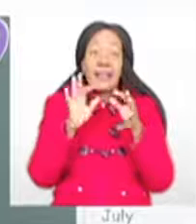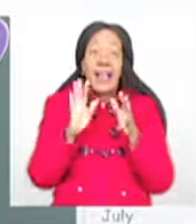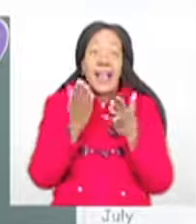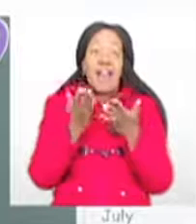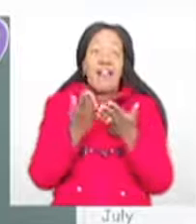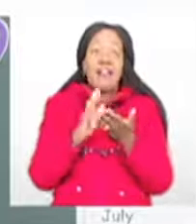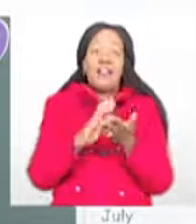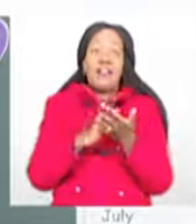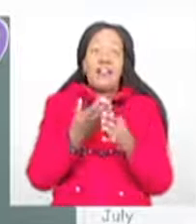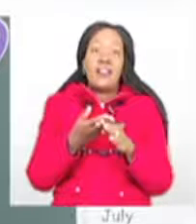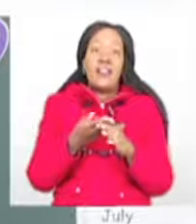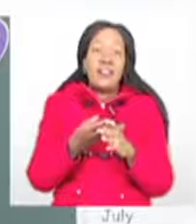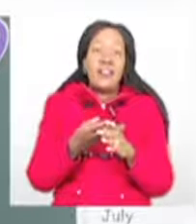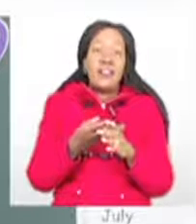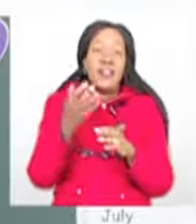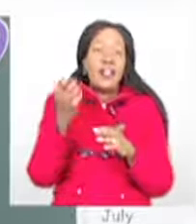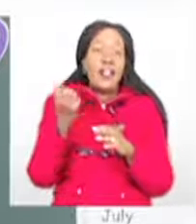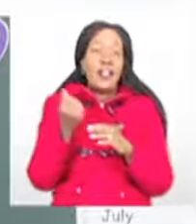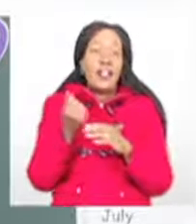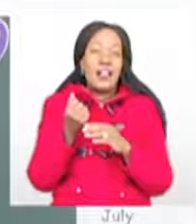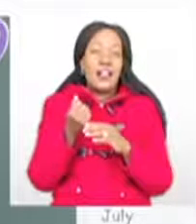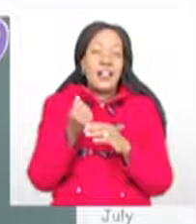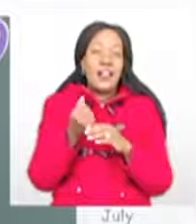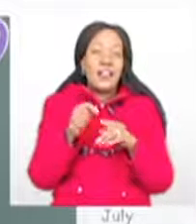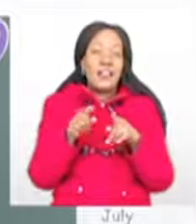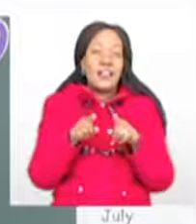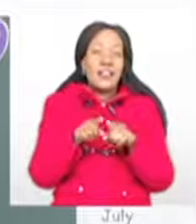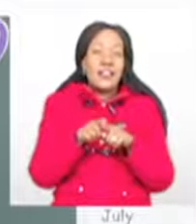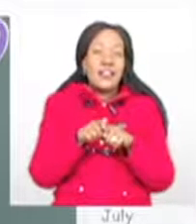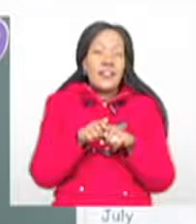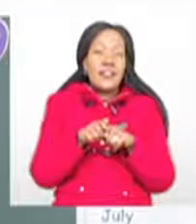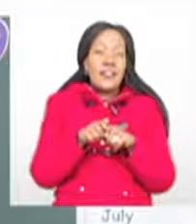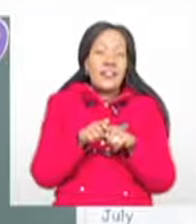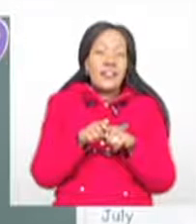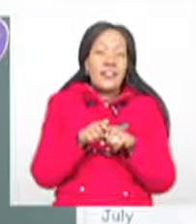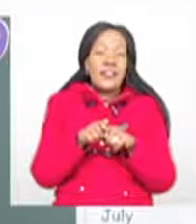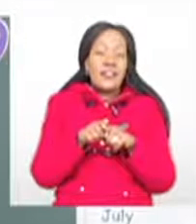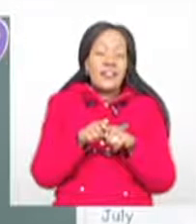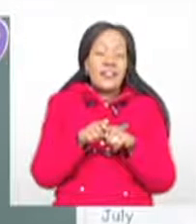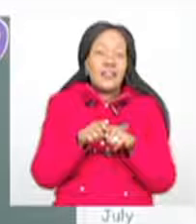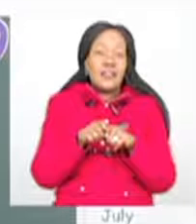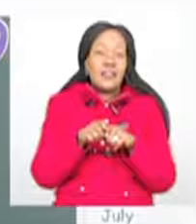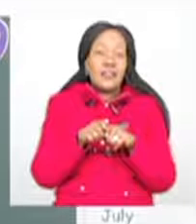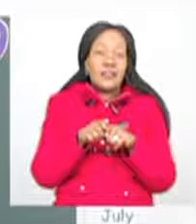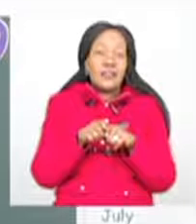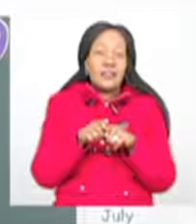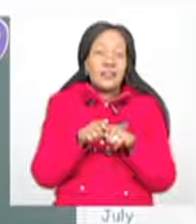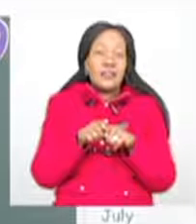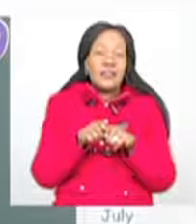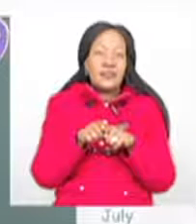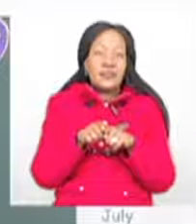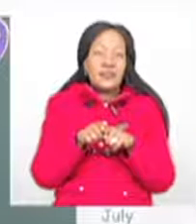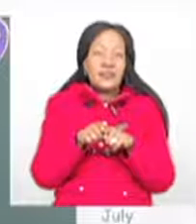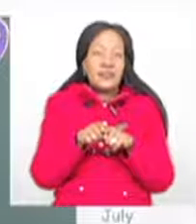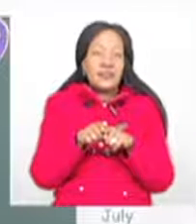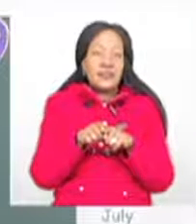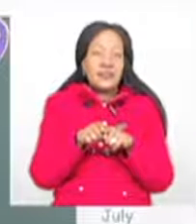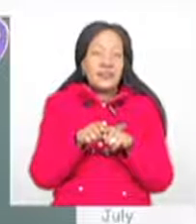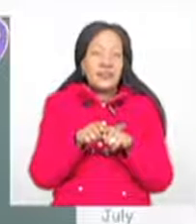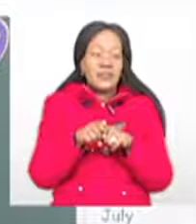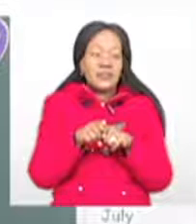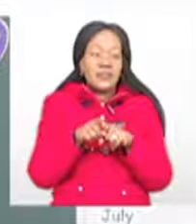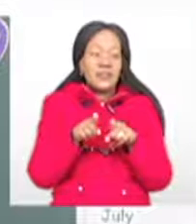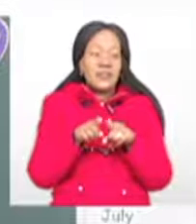I have exactly the same pattern in the first row as the one in the booklet on